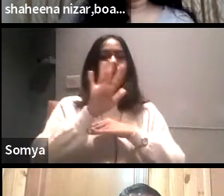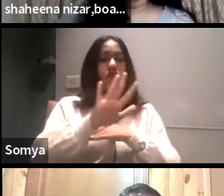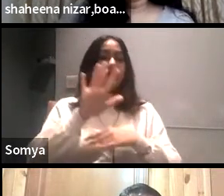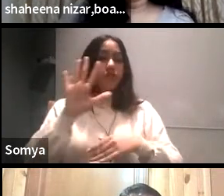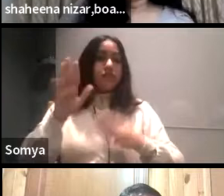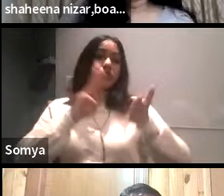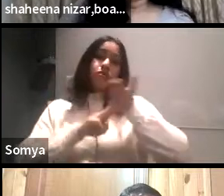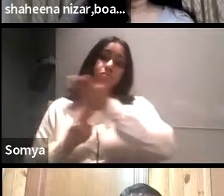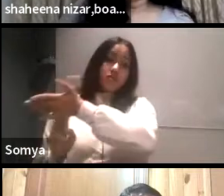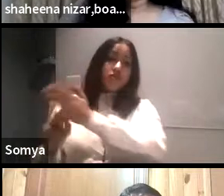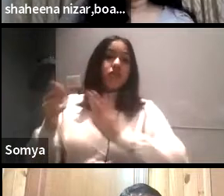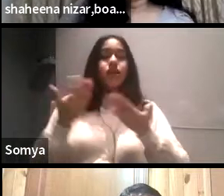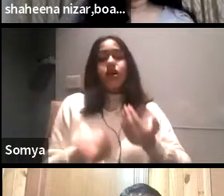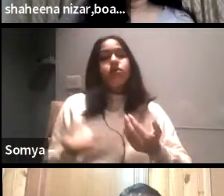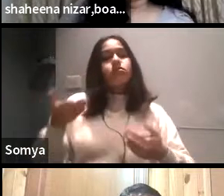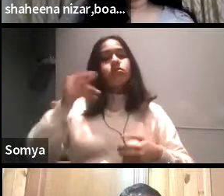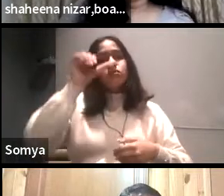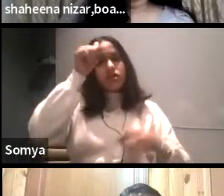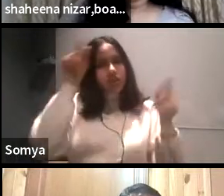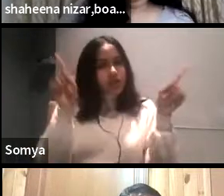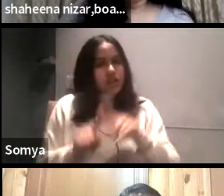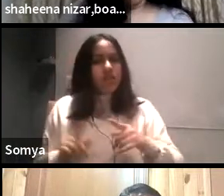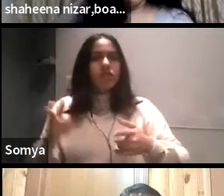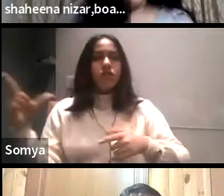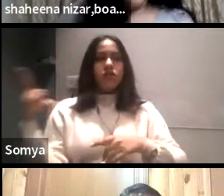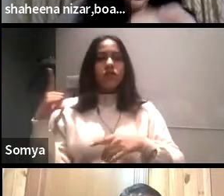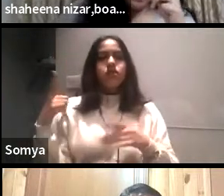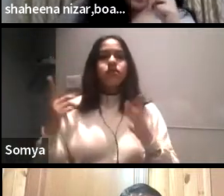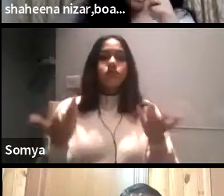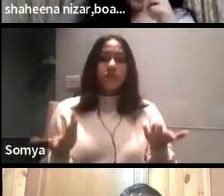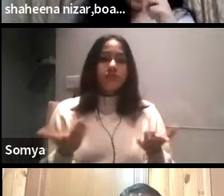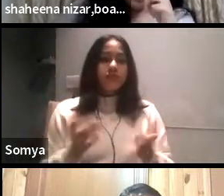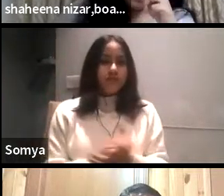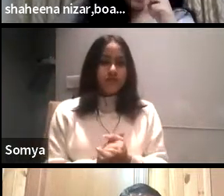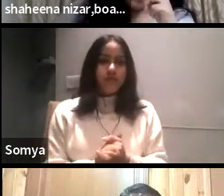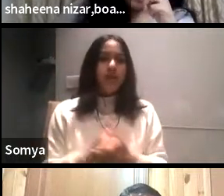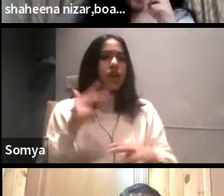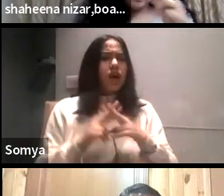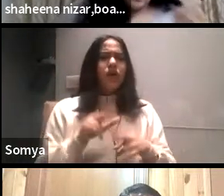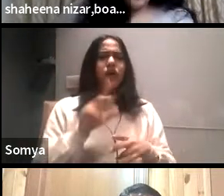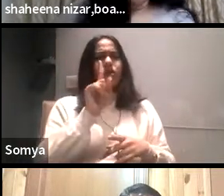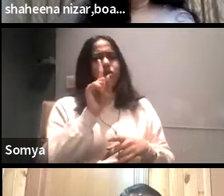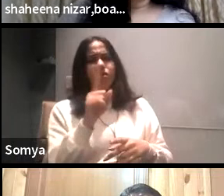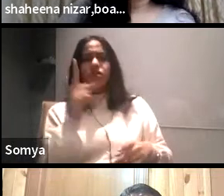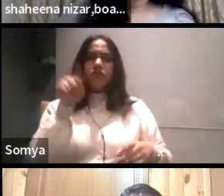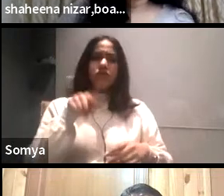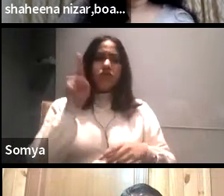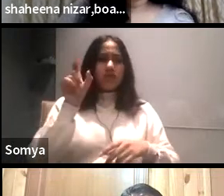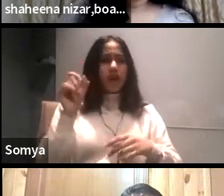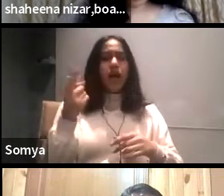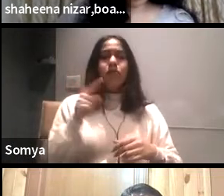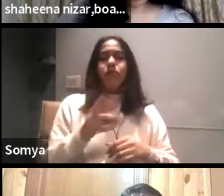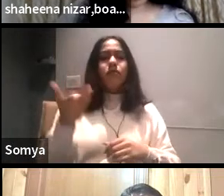I'm hearing from India, leaders from India, is that we have 1 out of 10, but we know